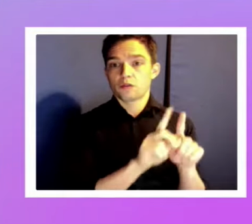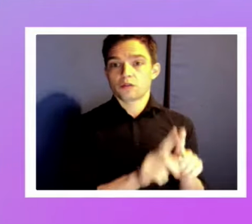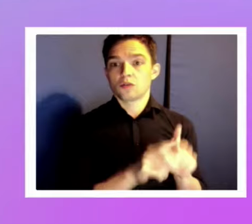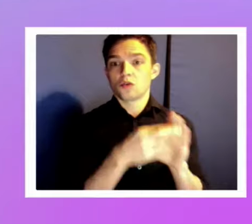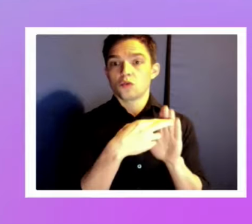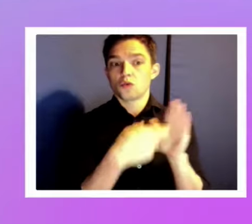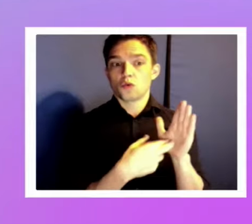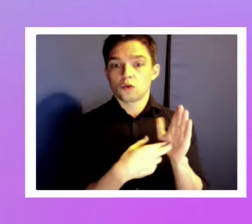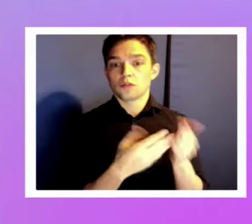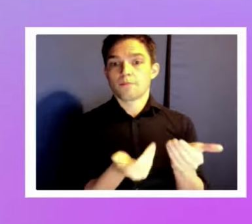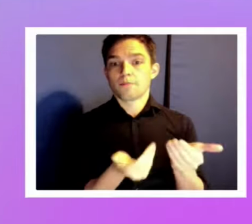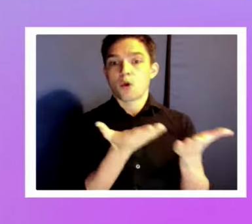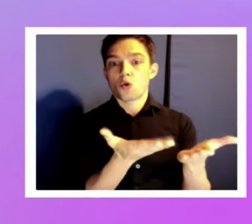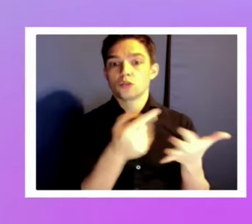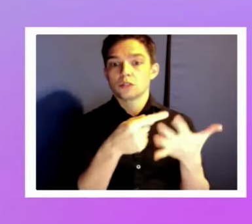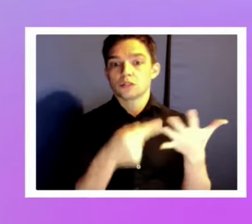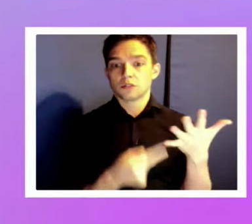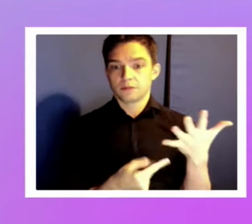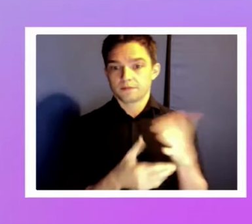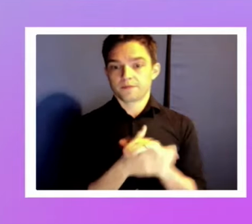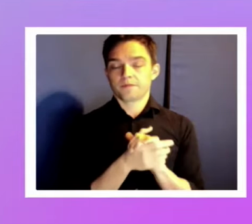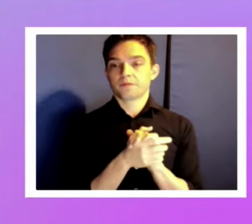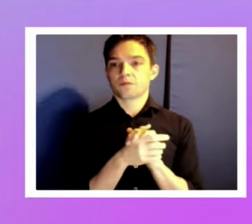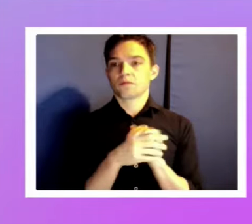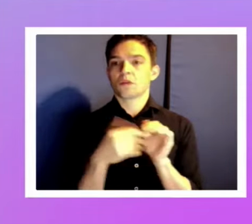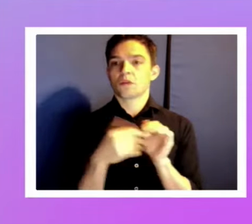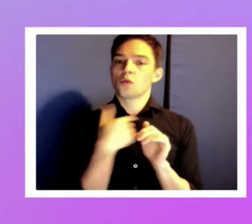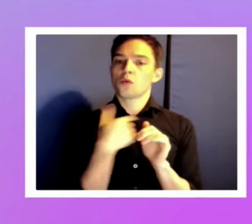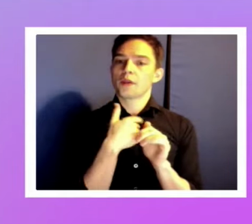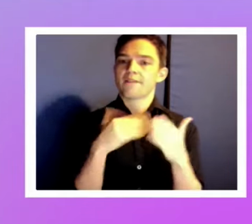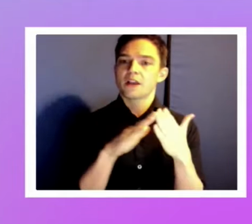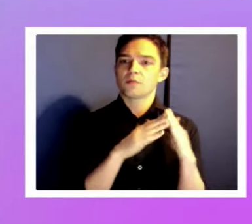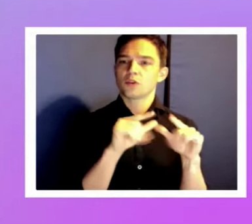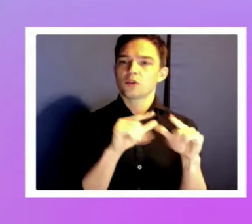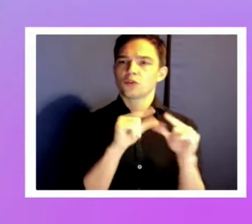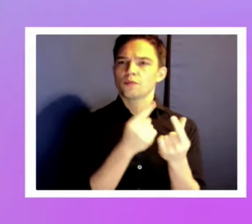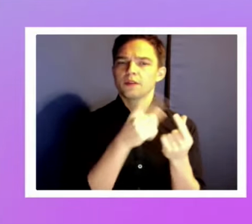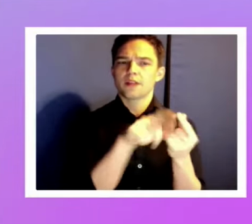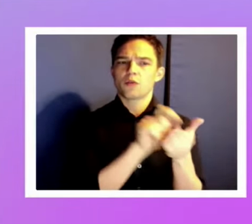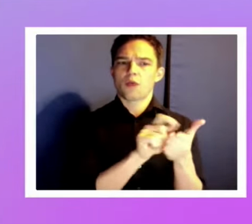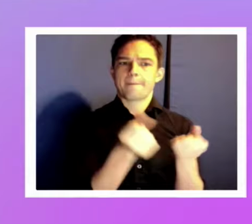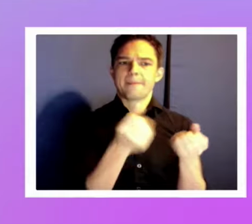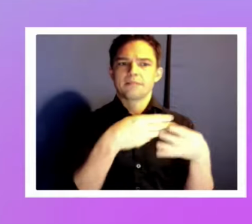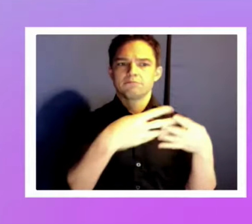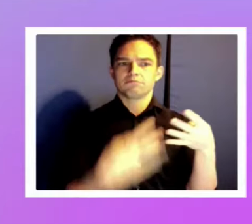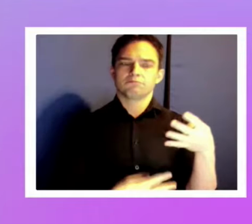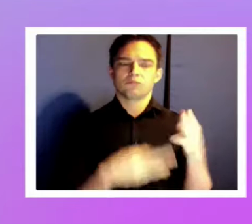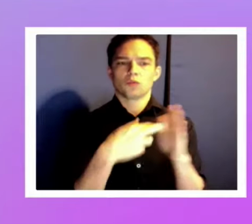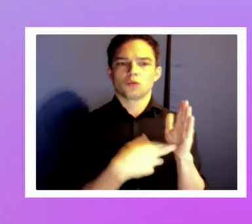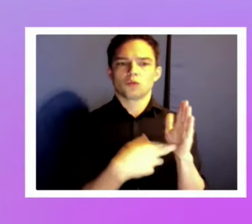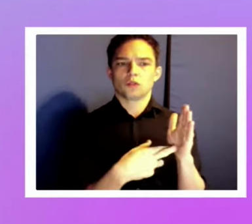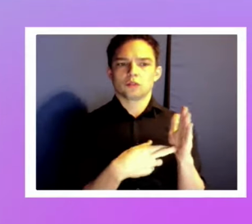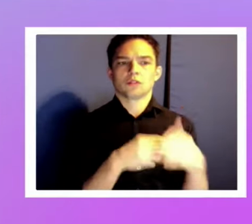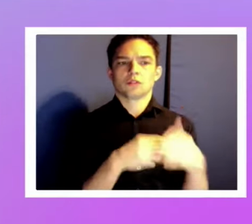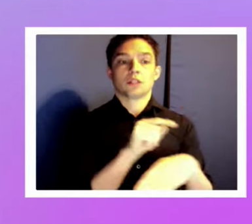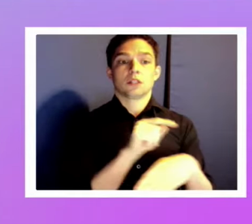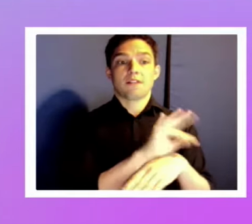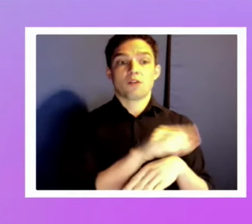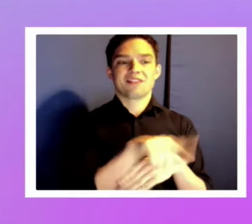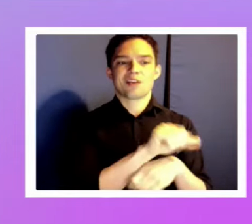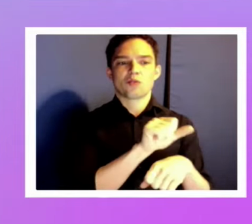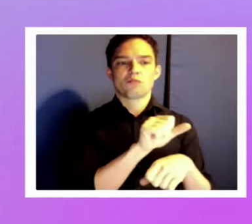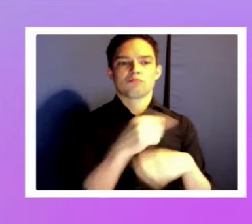proposals. We have a community group that writes a lot of rules, and it is the task force that is